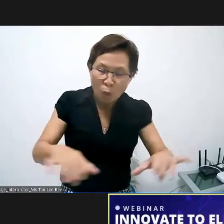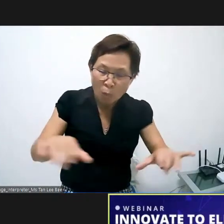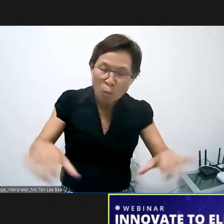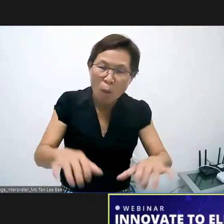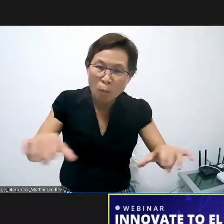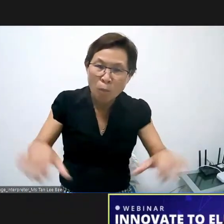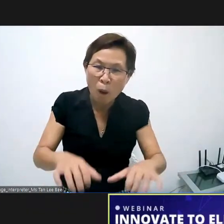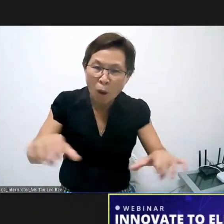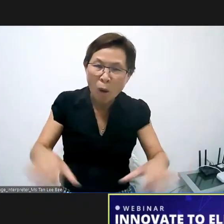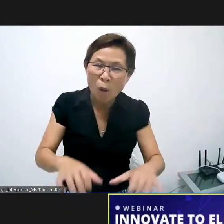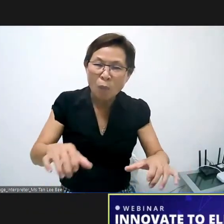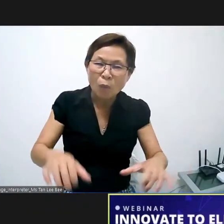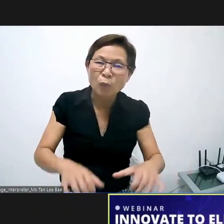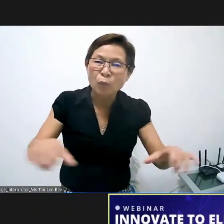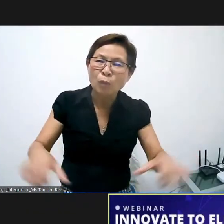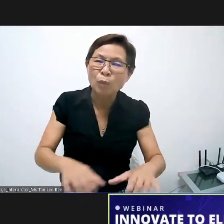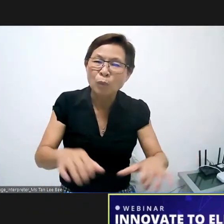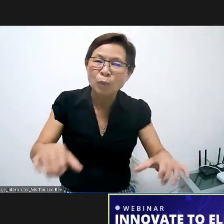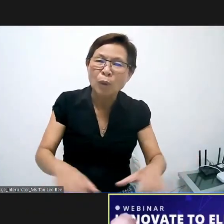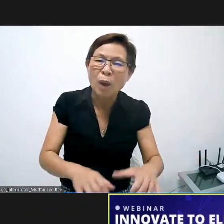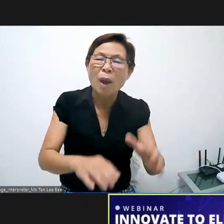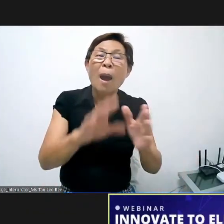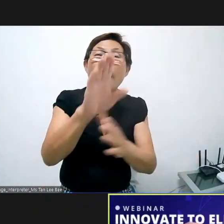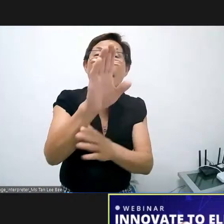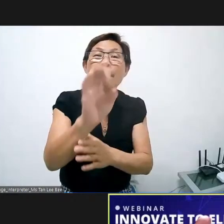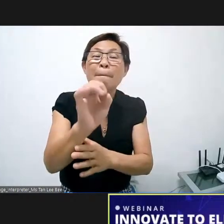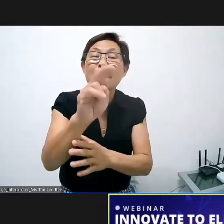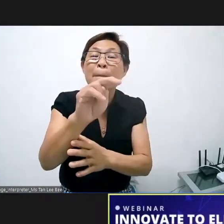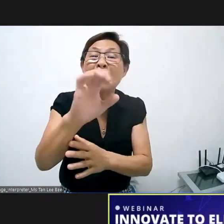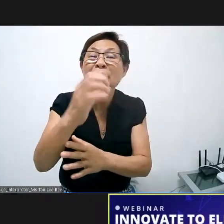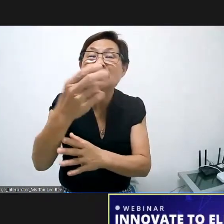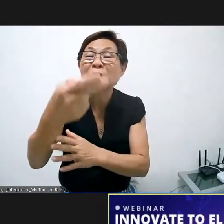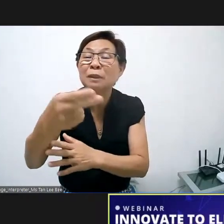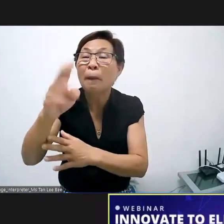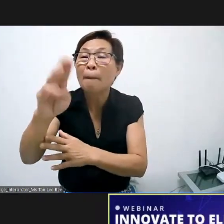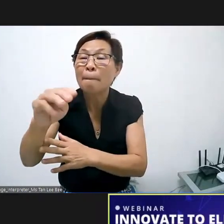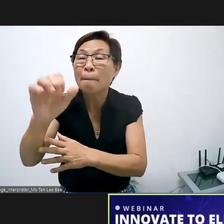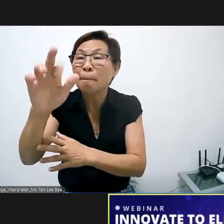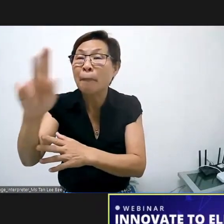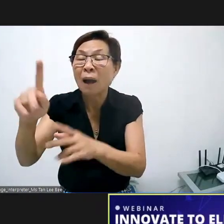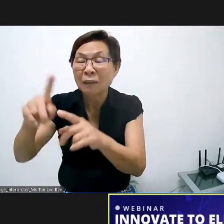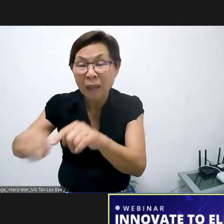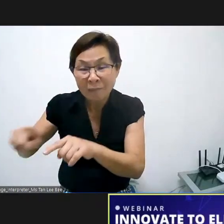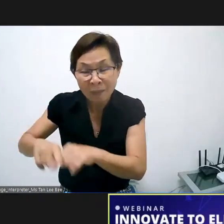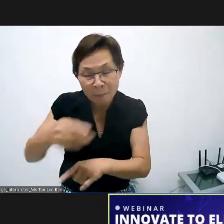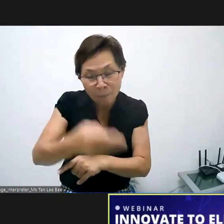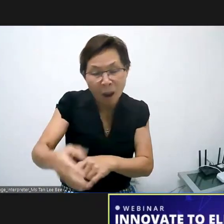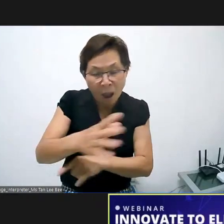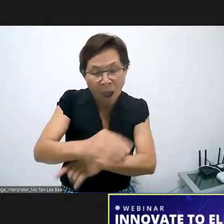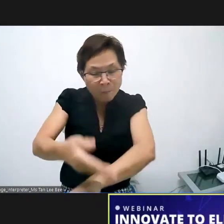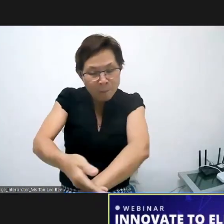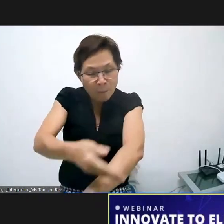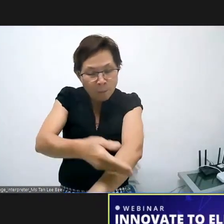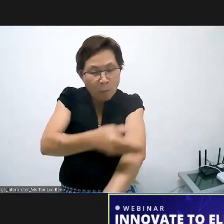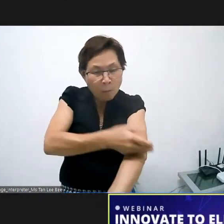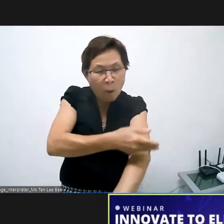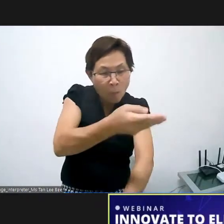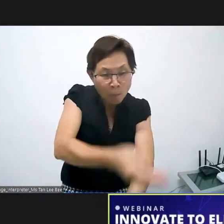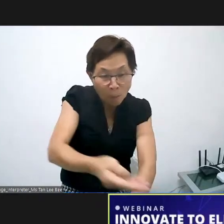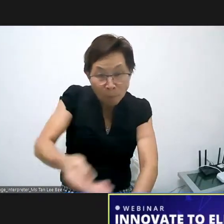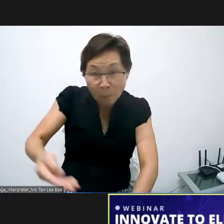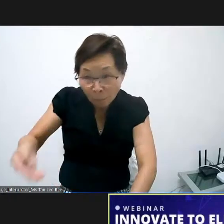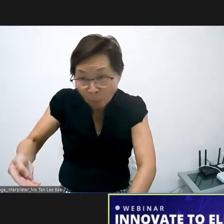do benchmarking. We are going to benchmark several products. So based on the products, we are going to do some improvement.